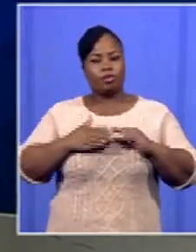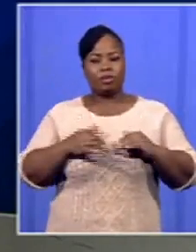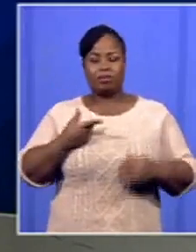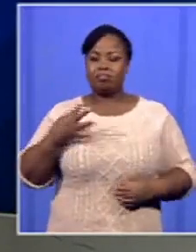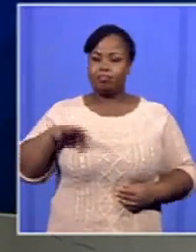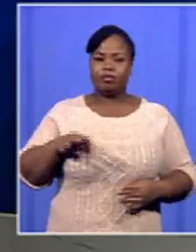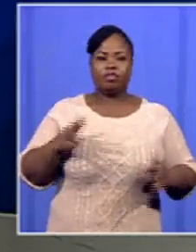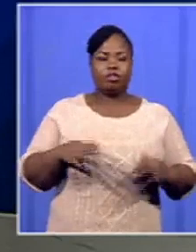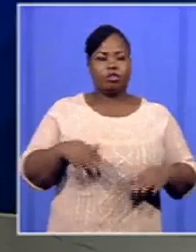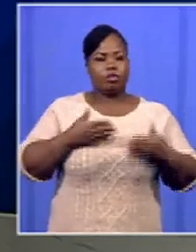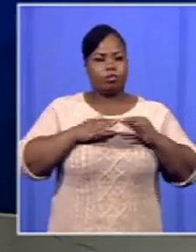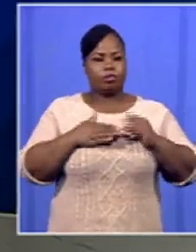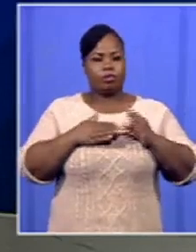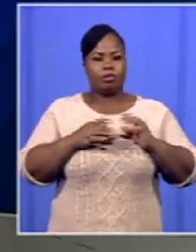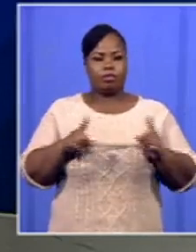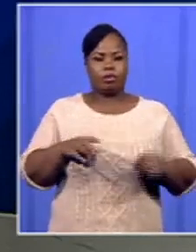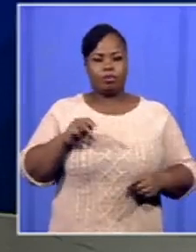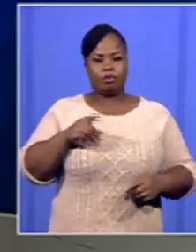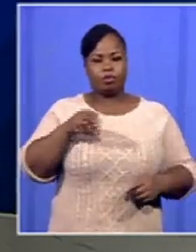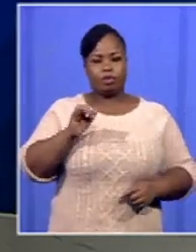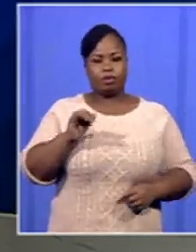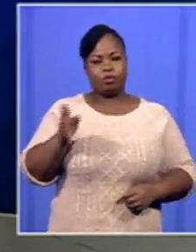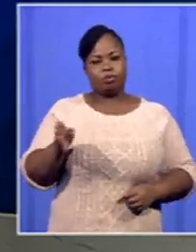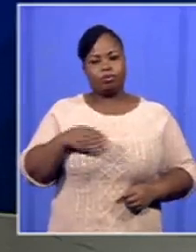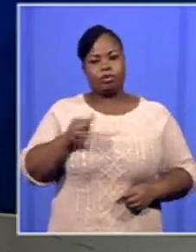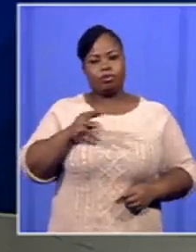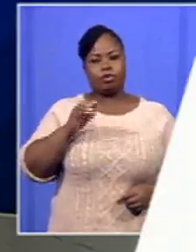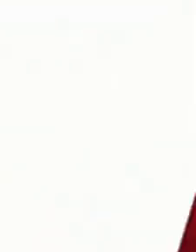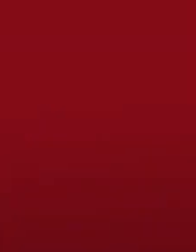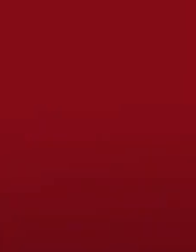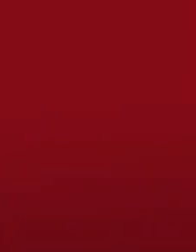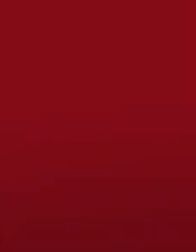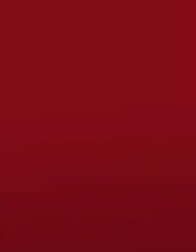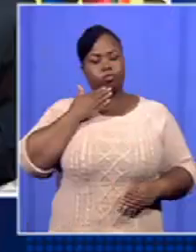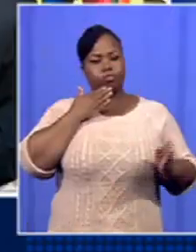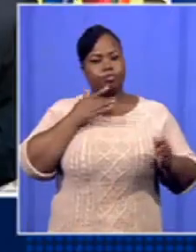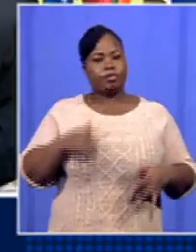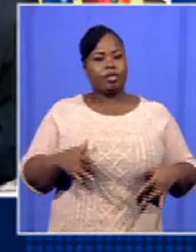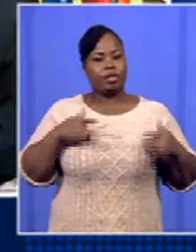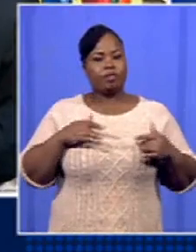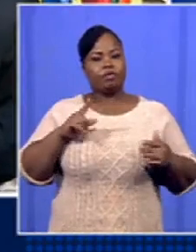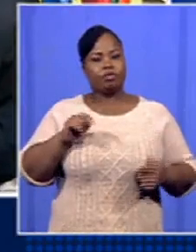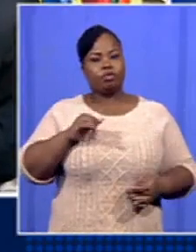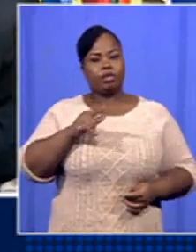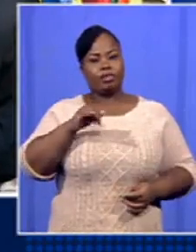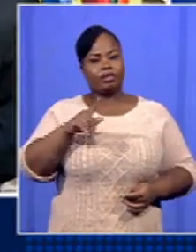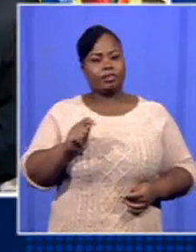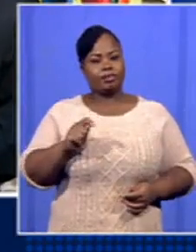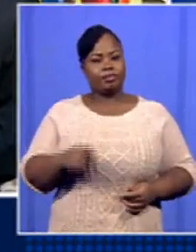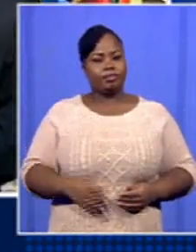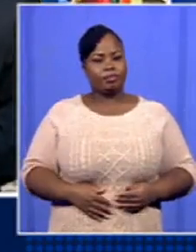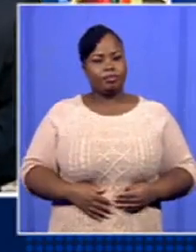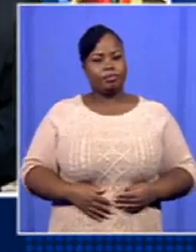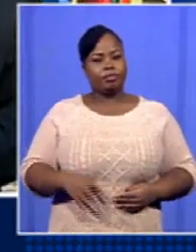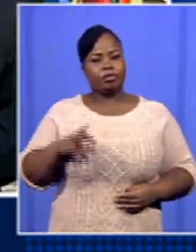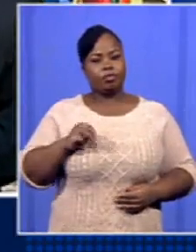residents and businesses in that area. Mlondi Radebe, who is SABC News reporter, is live for us in Tongaat. Mlondi, thank